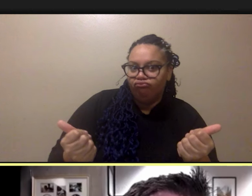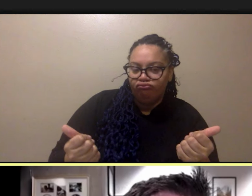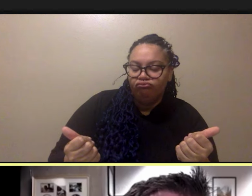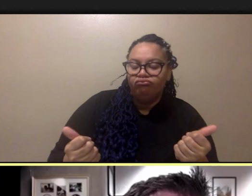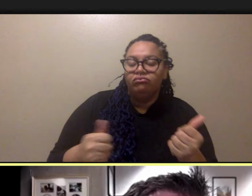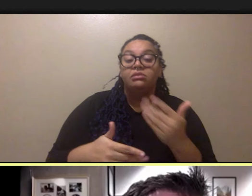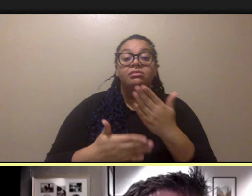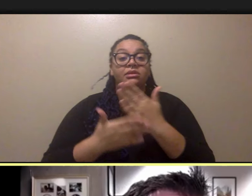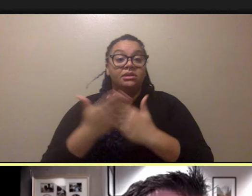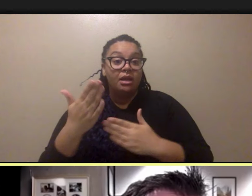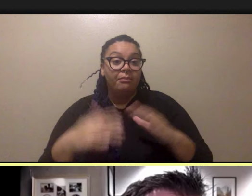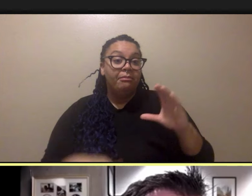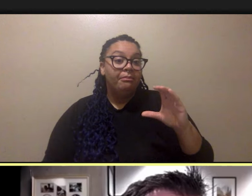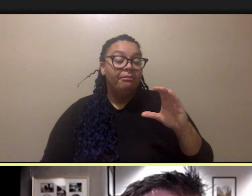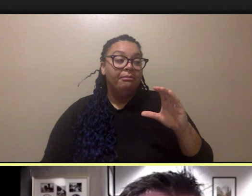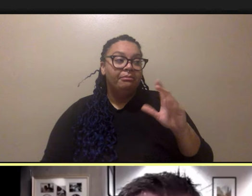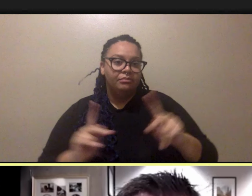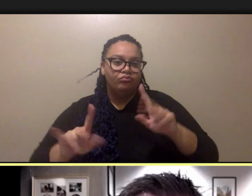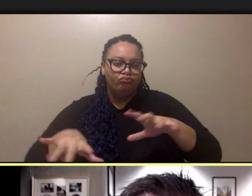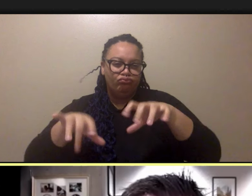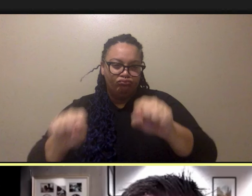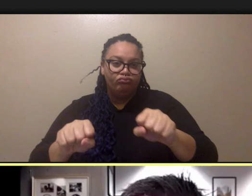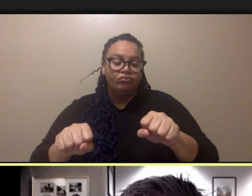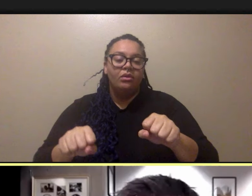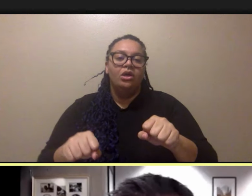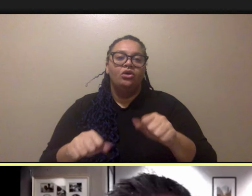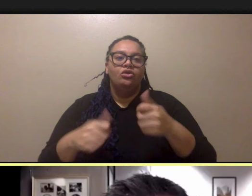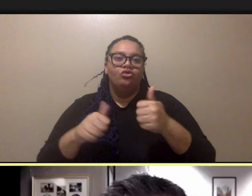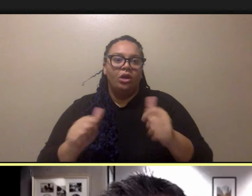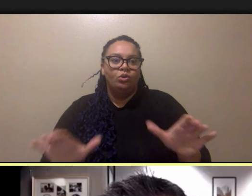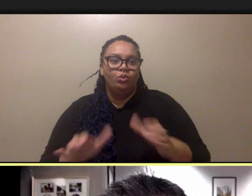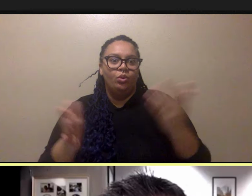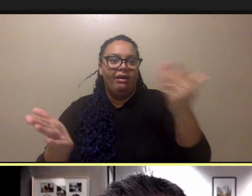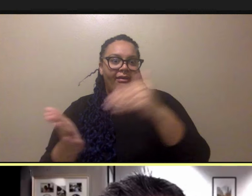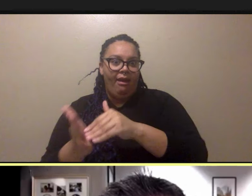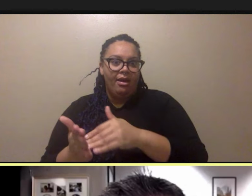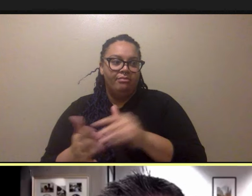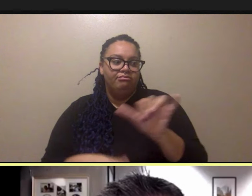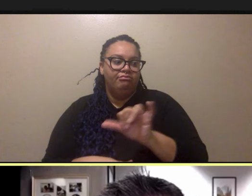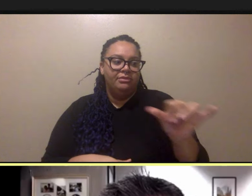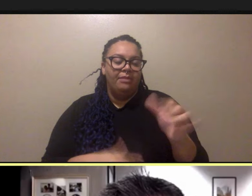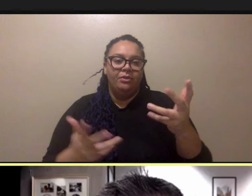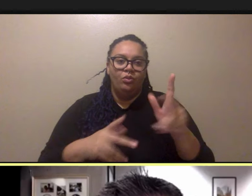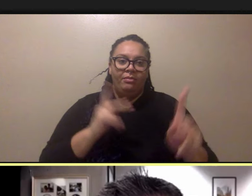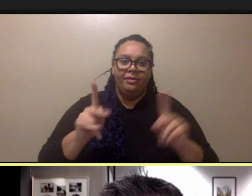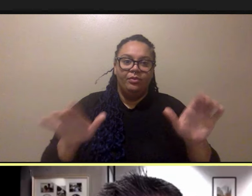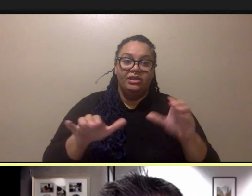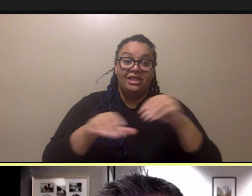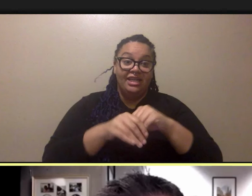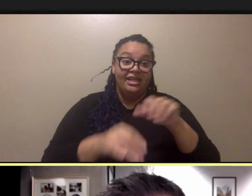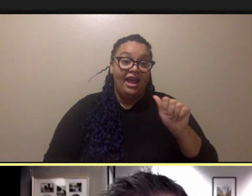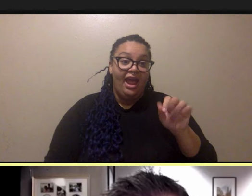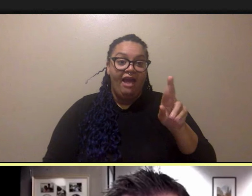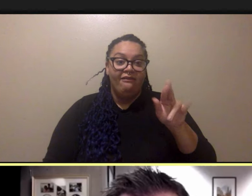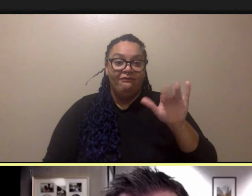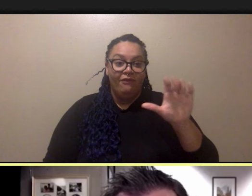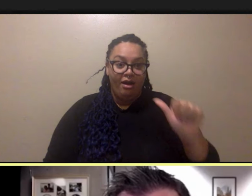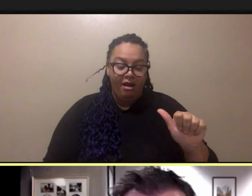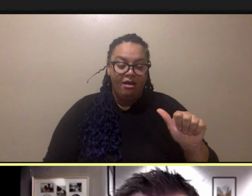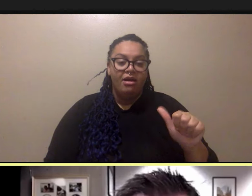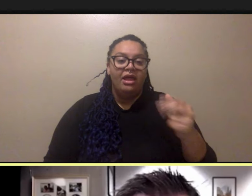Some of the colonizers attempted to recreate what the Portuguese had done in Africa, which was use some natives as agents